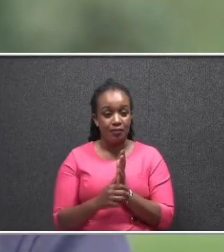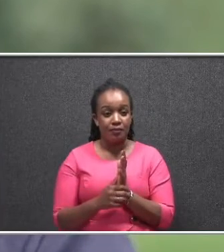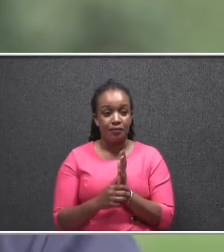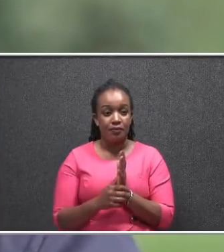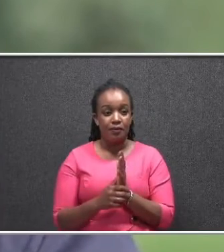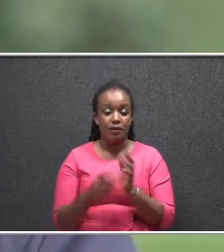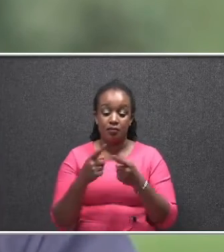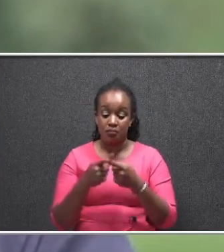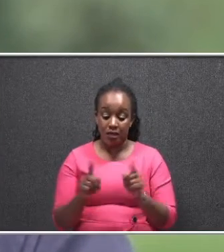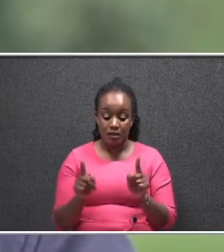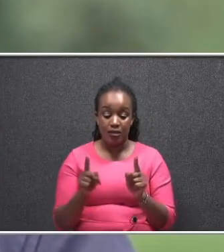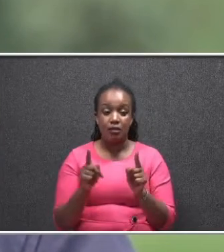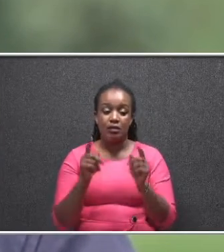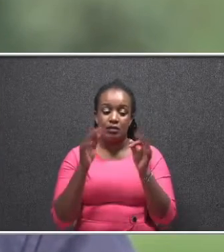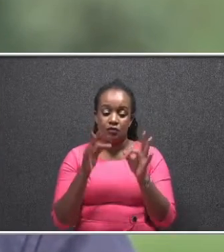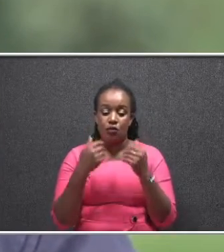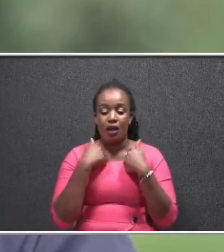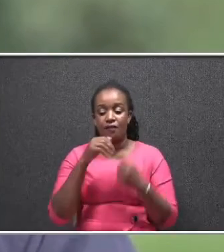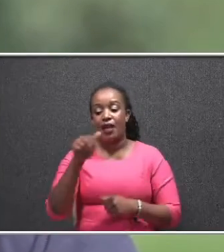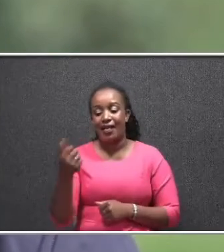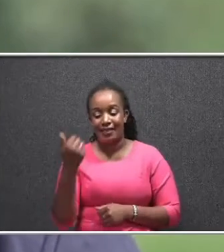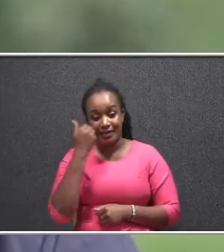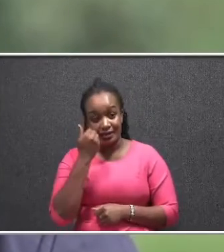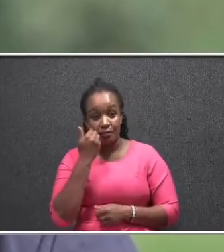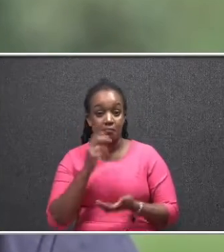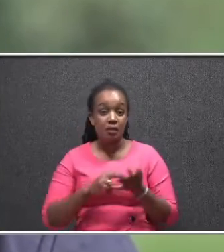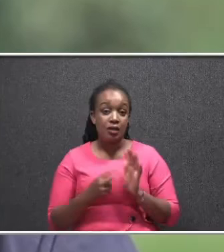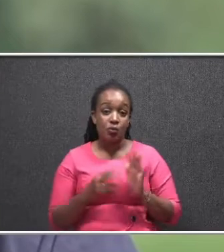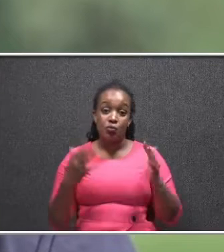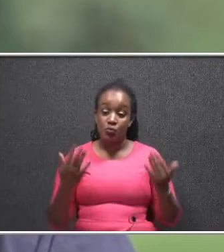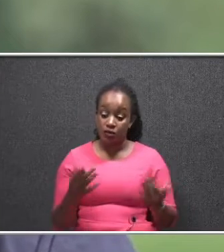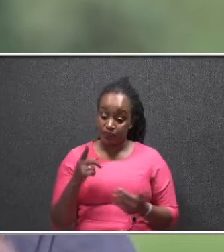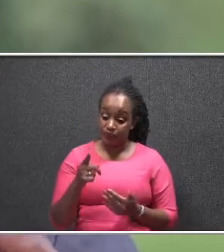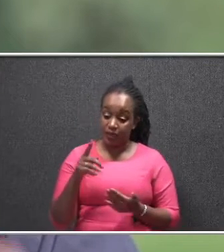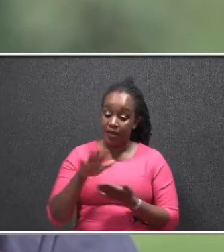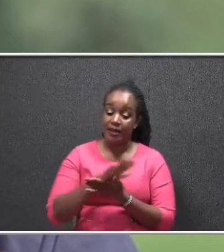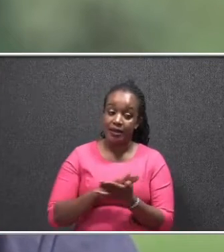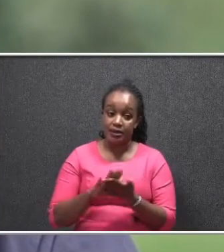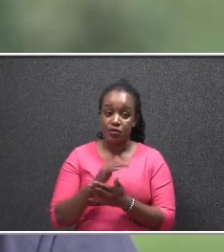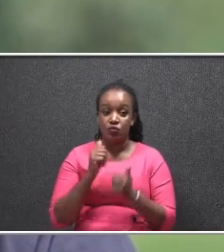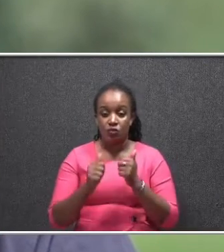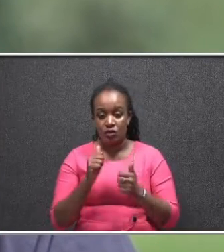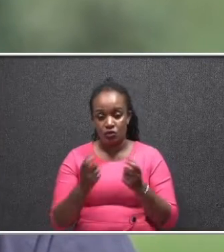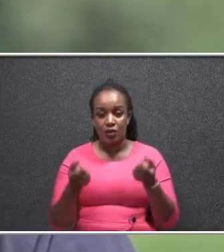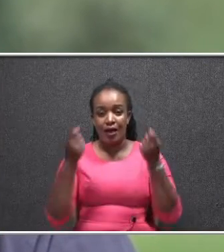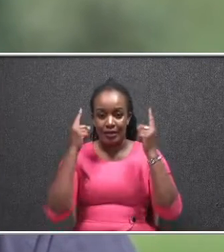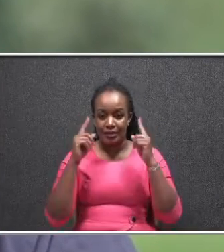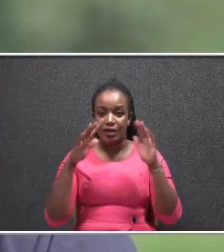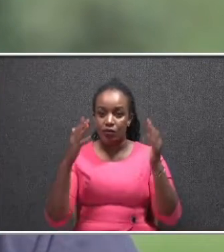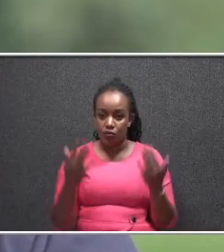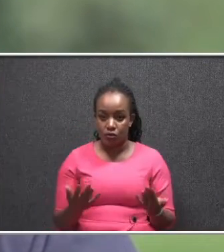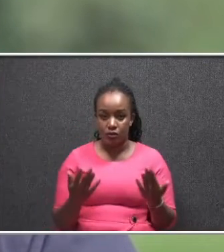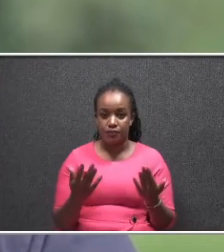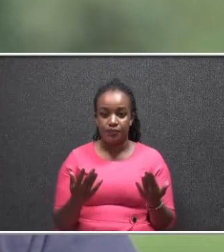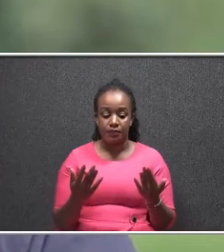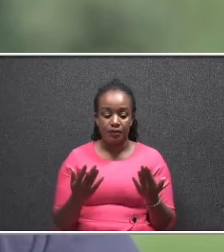unless there is an underlying condition. So this is a scenario we can say it is comorbidity,